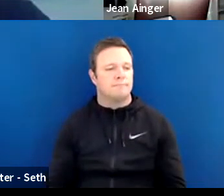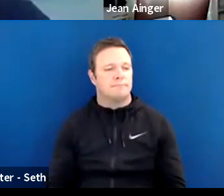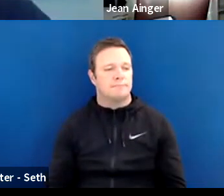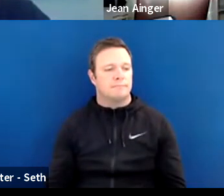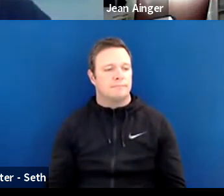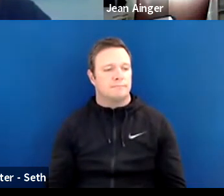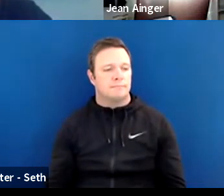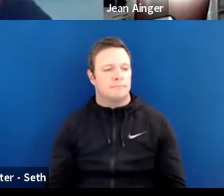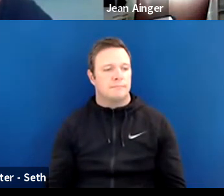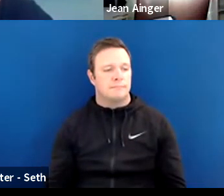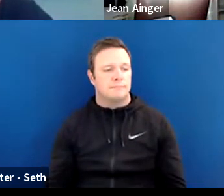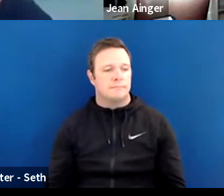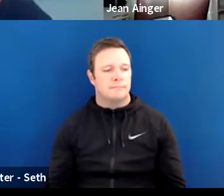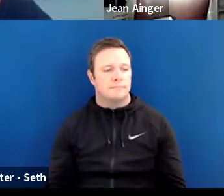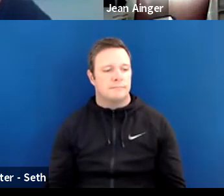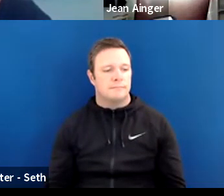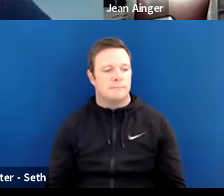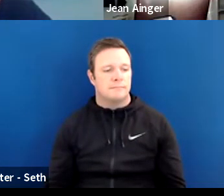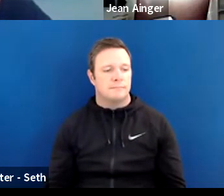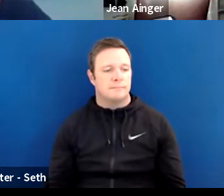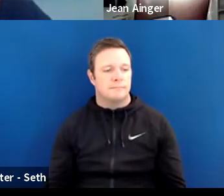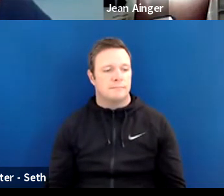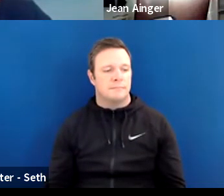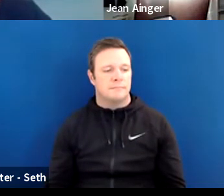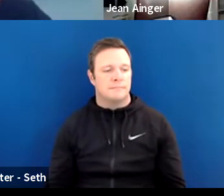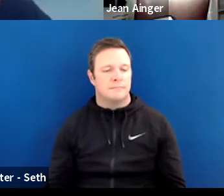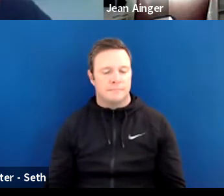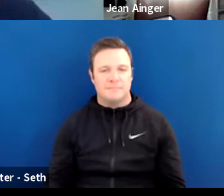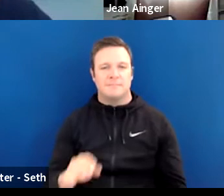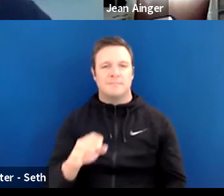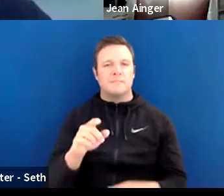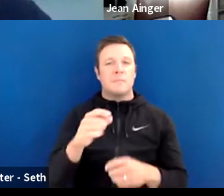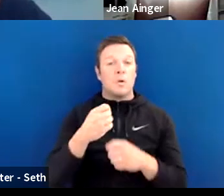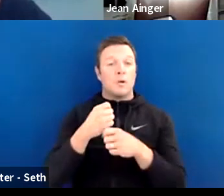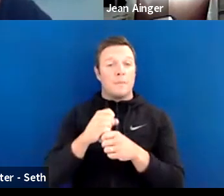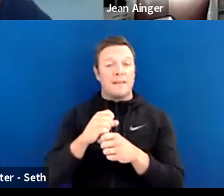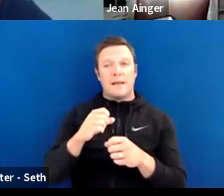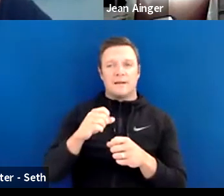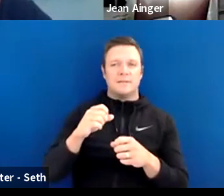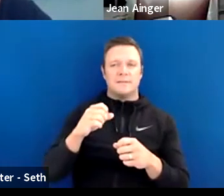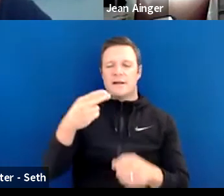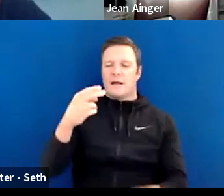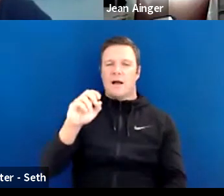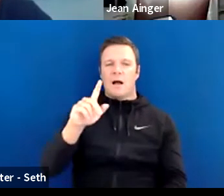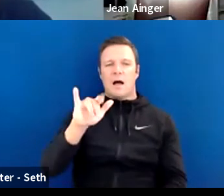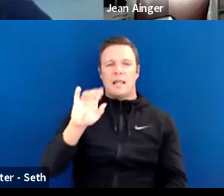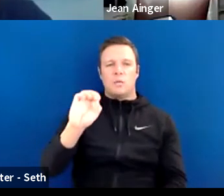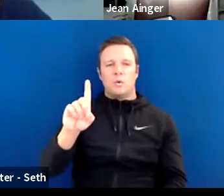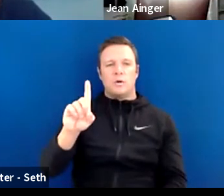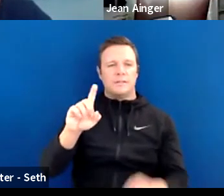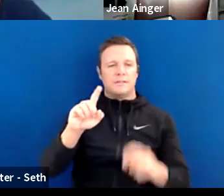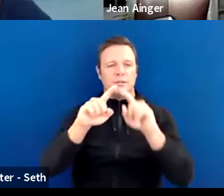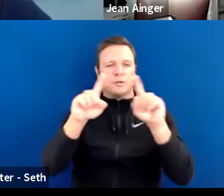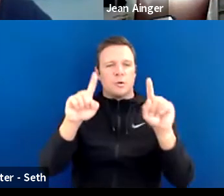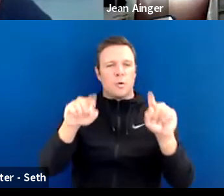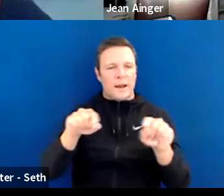choral videos or some of these other things where you make sort of a Hollywood Squares or a Brady Bunch style, like Zoom